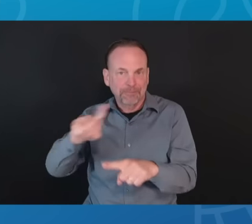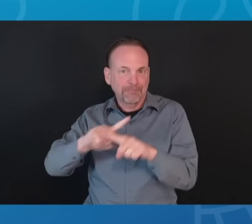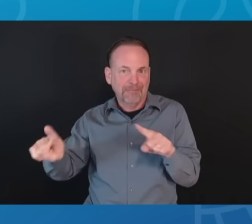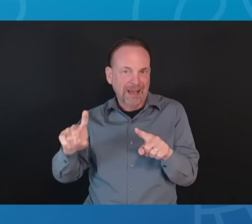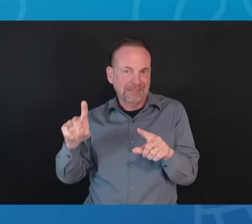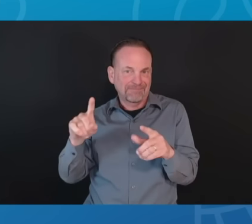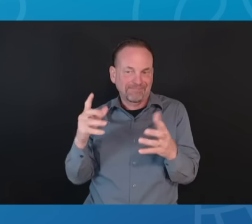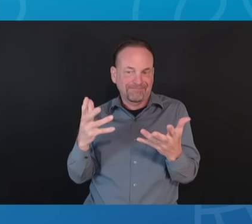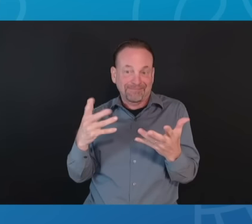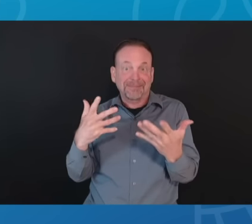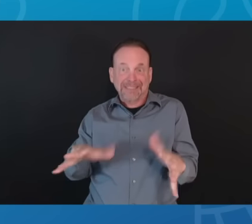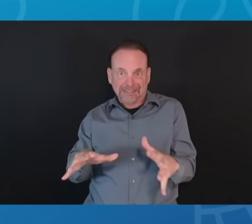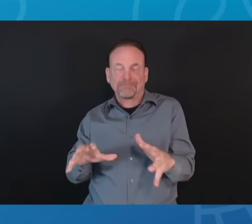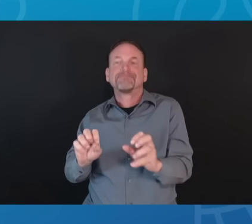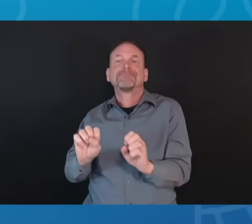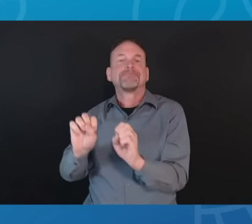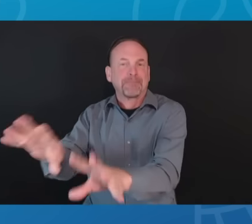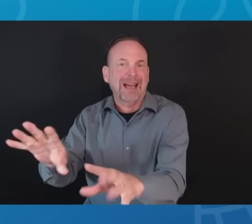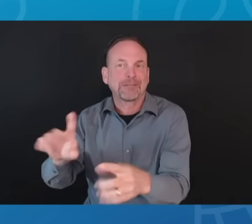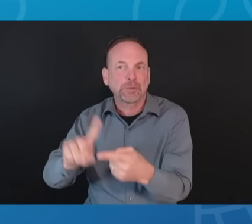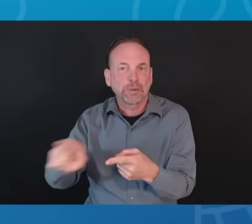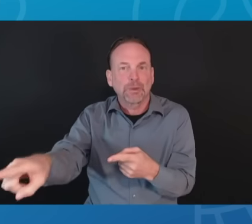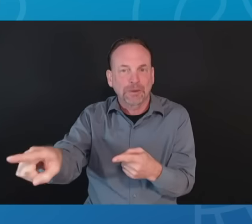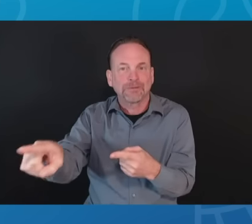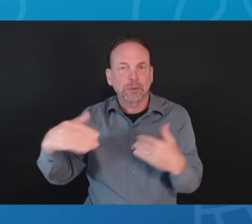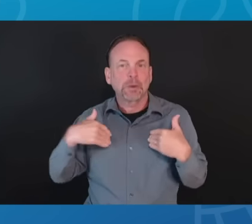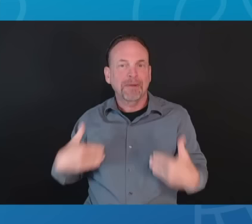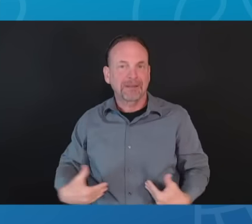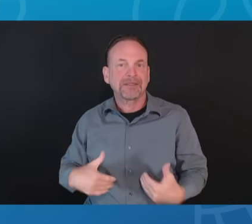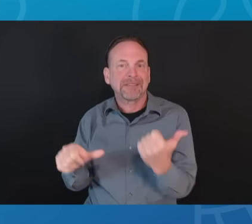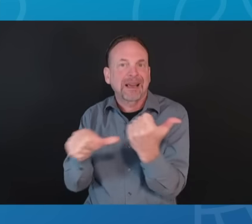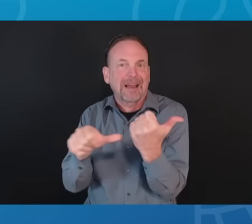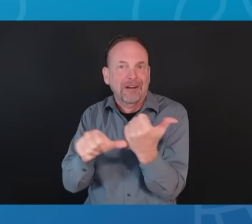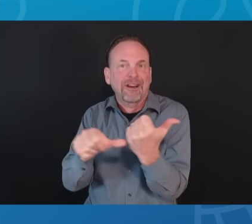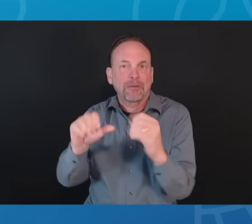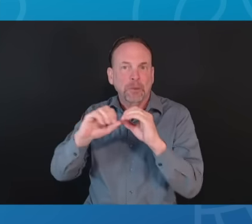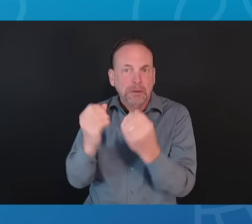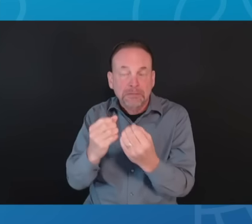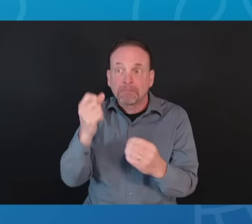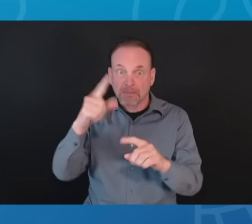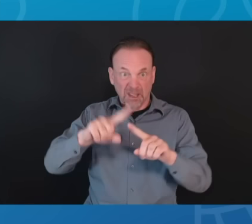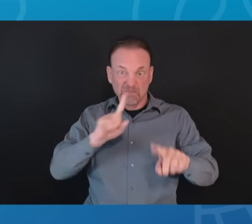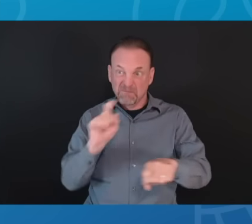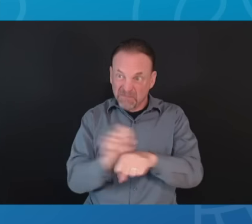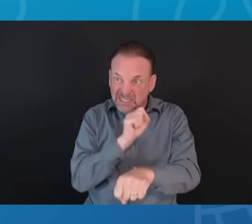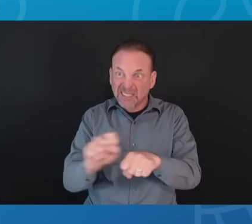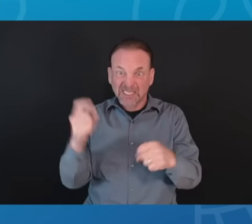widespread evidence that we have seen of Hamas actually taking convoys and commandeering